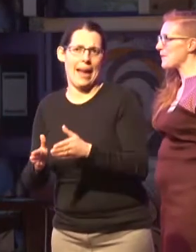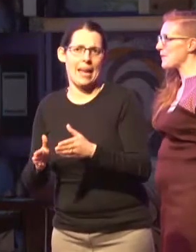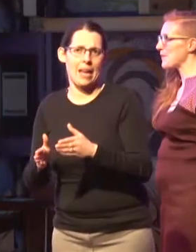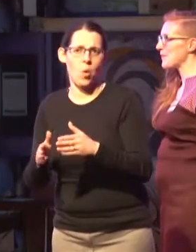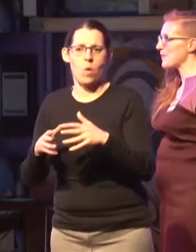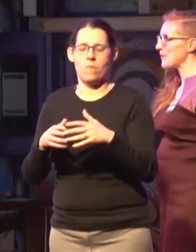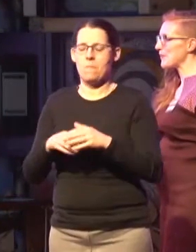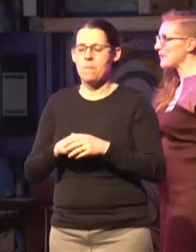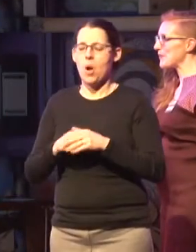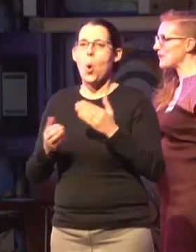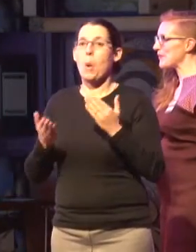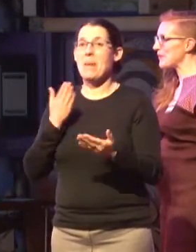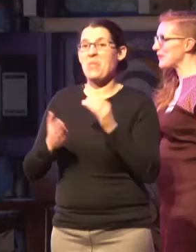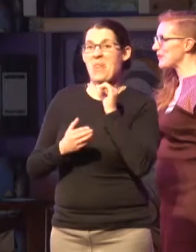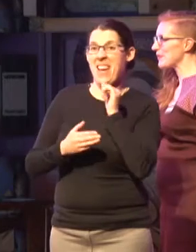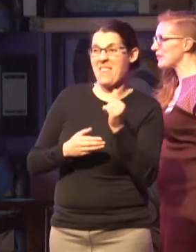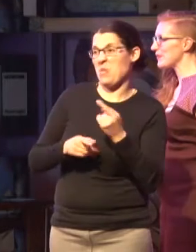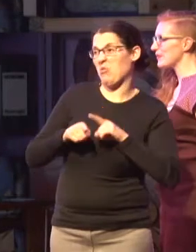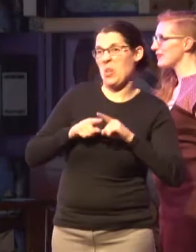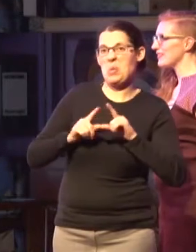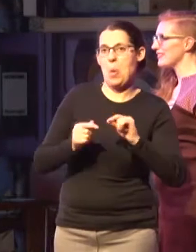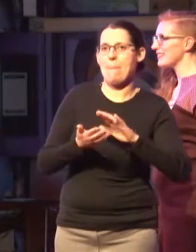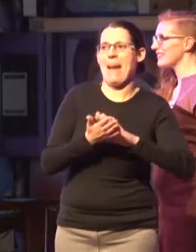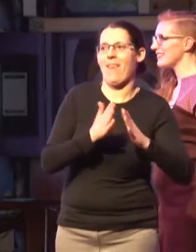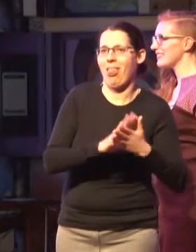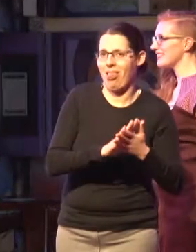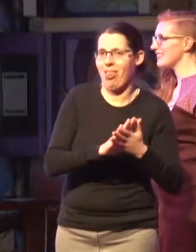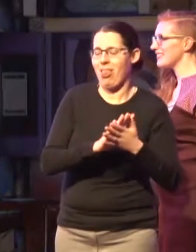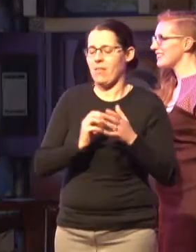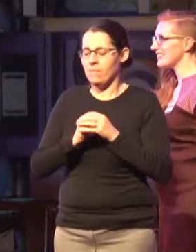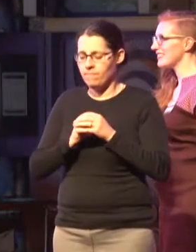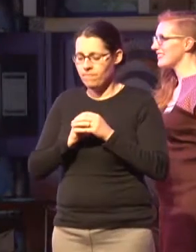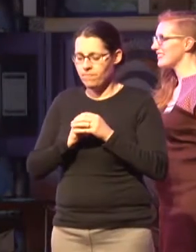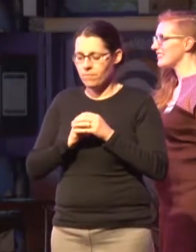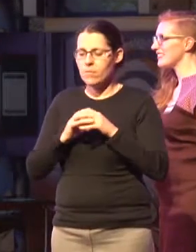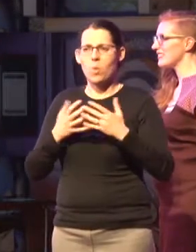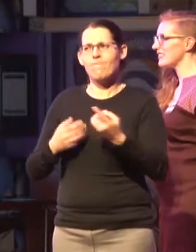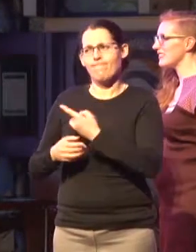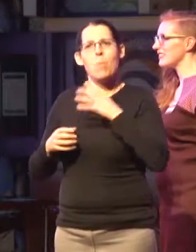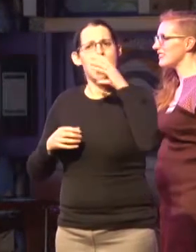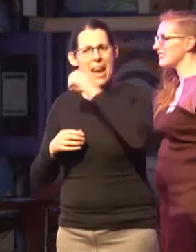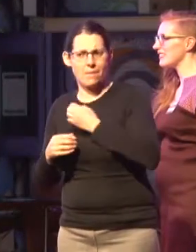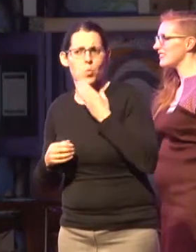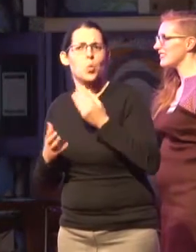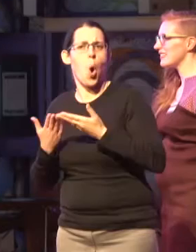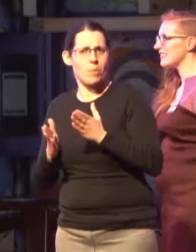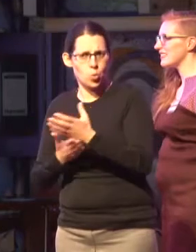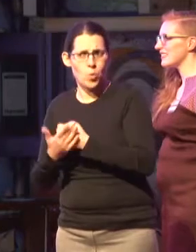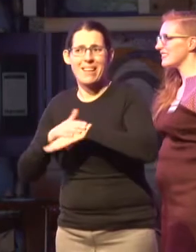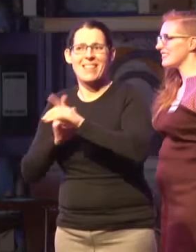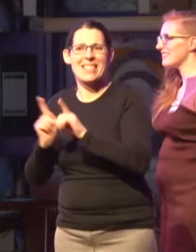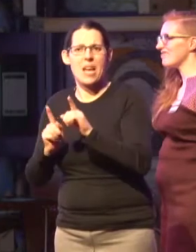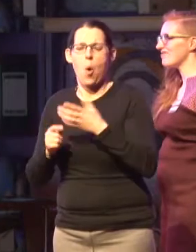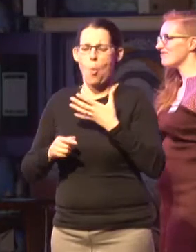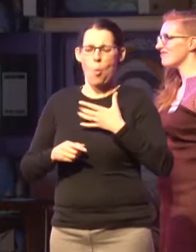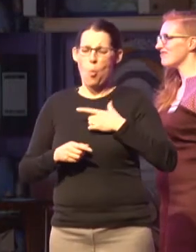been trying to do this manually. So we really believe in open sourcing the city. Why not use spaces